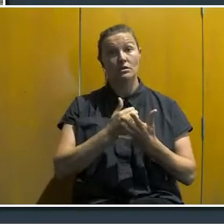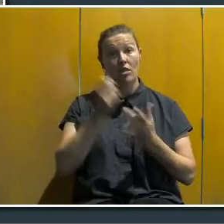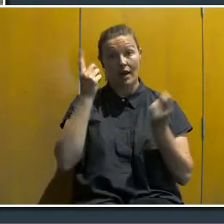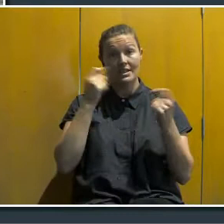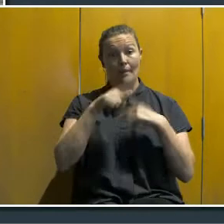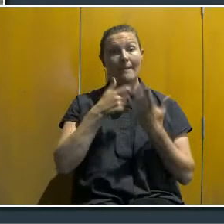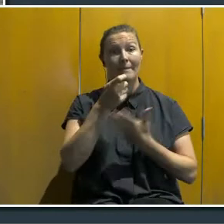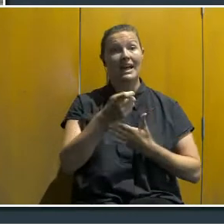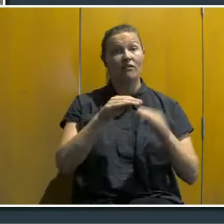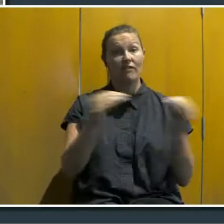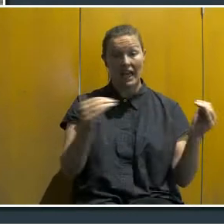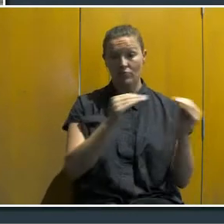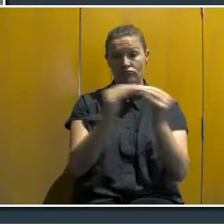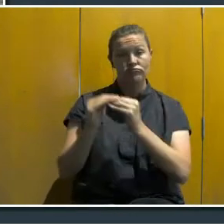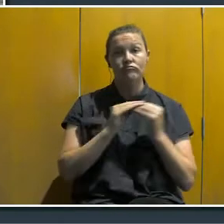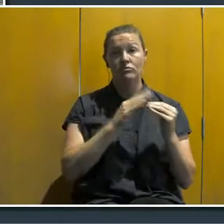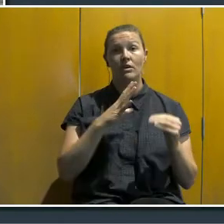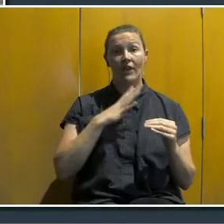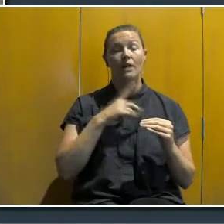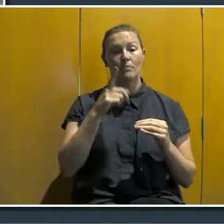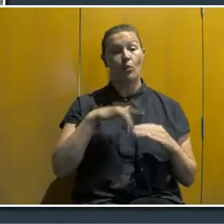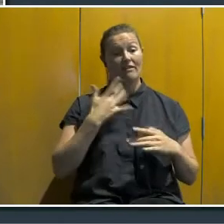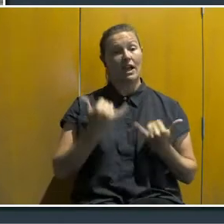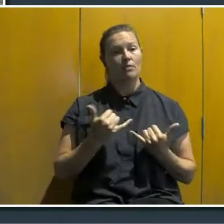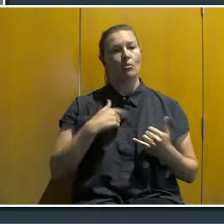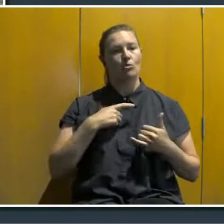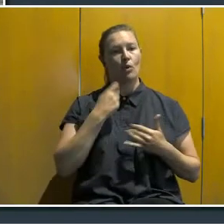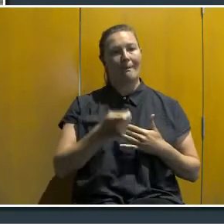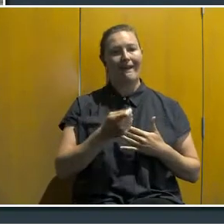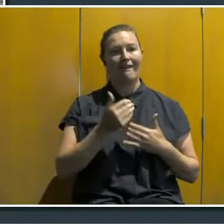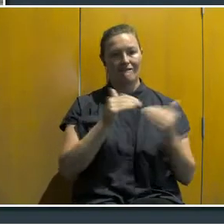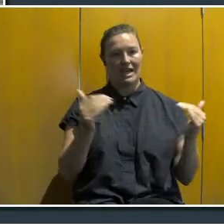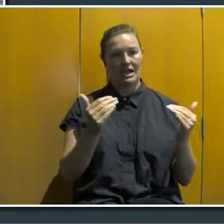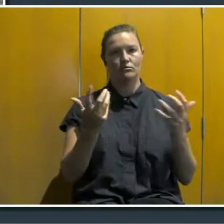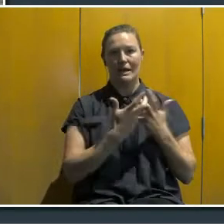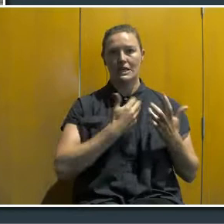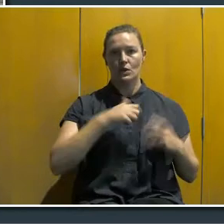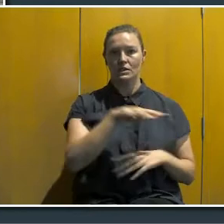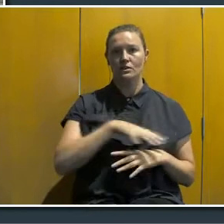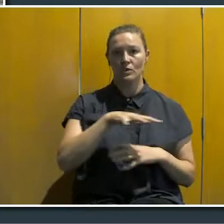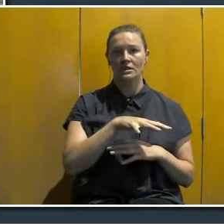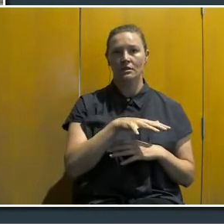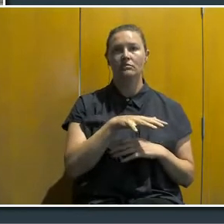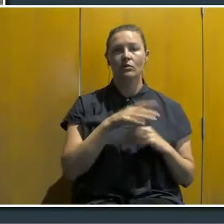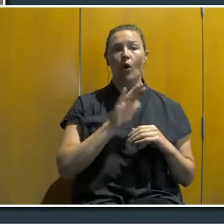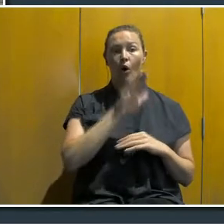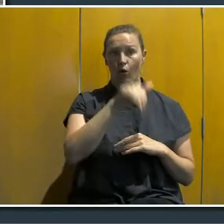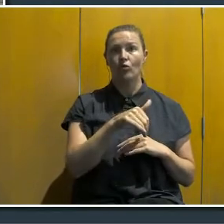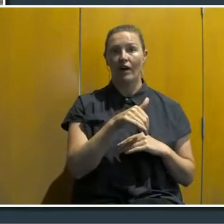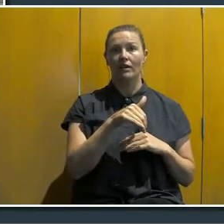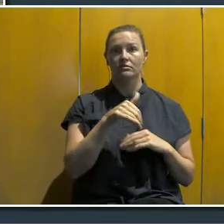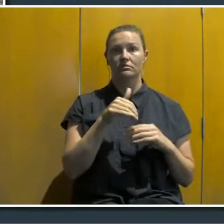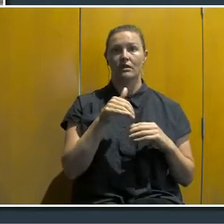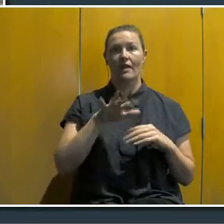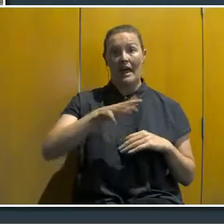for community facilities and feel at present we currently do this, paying well in excess of the average rate for Napier